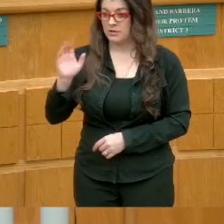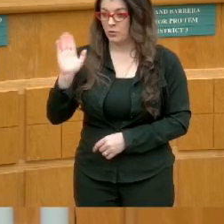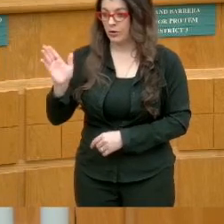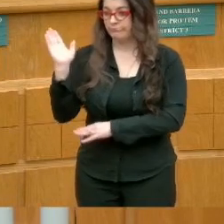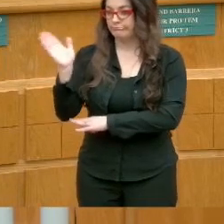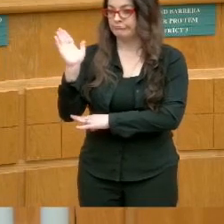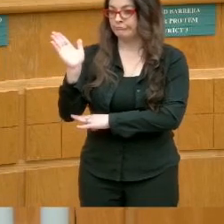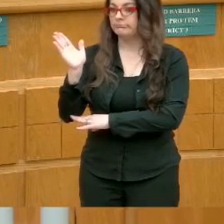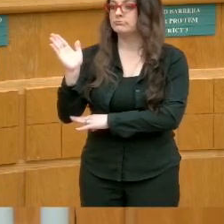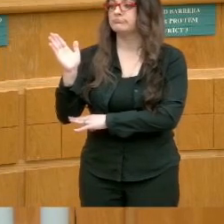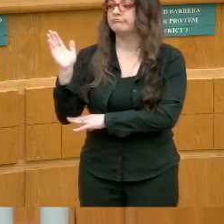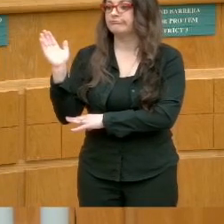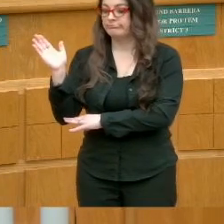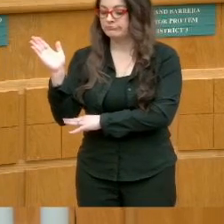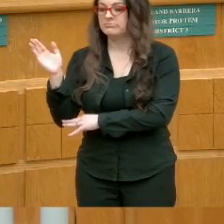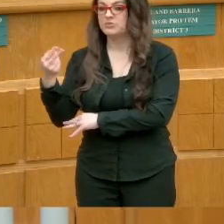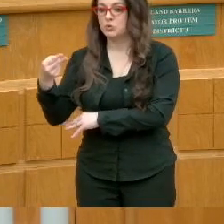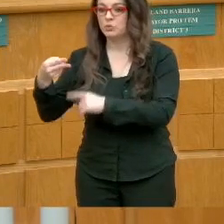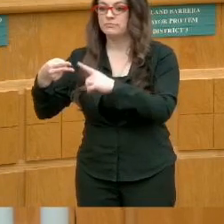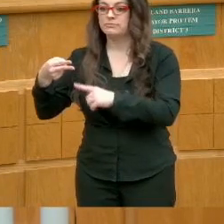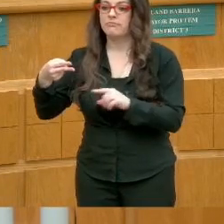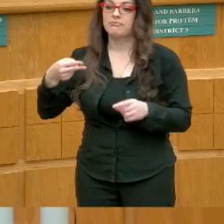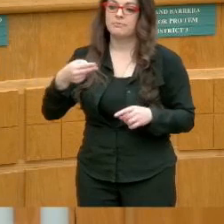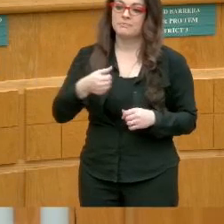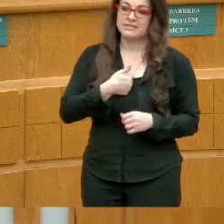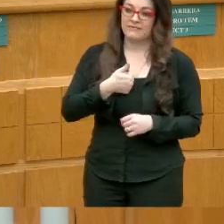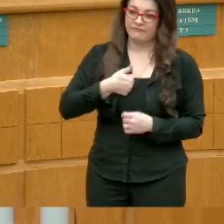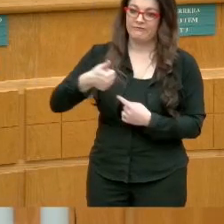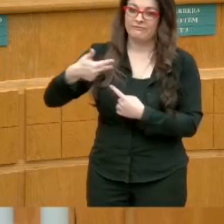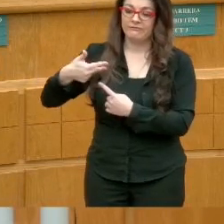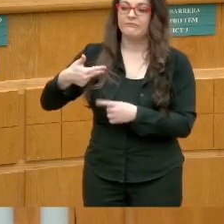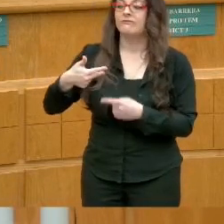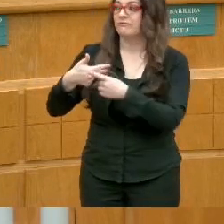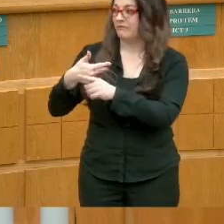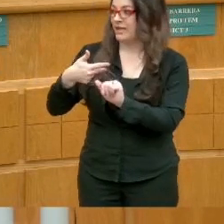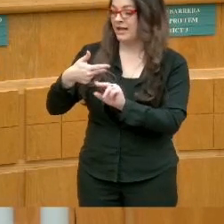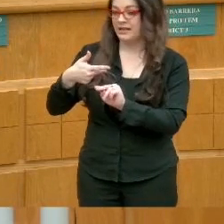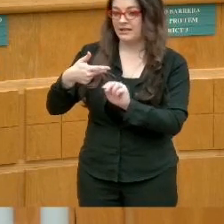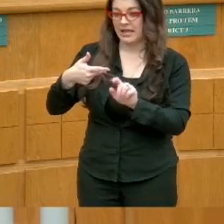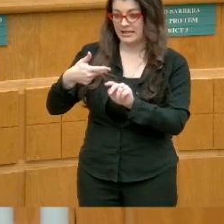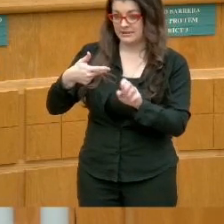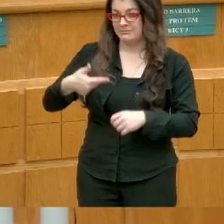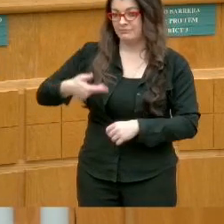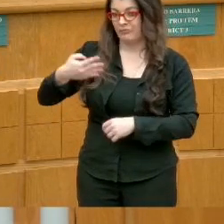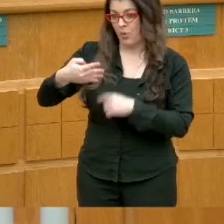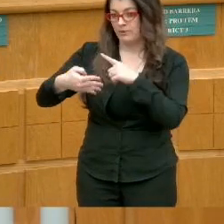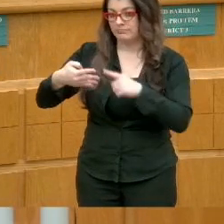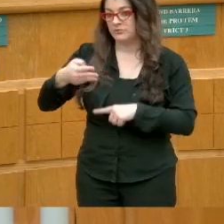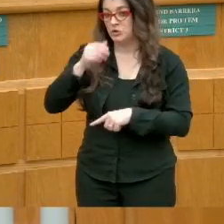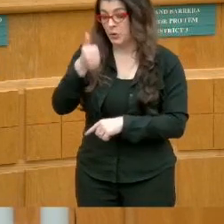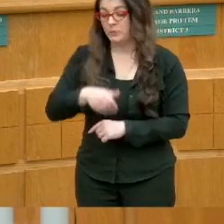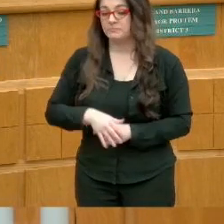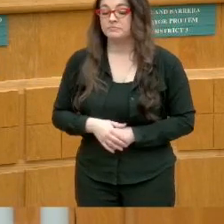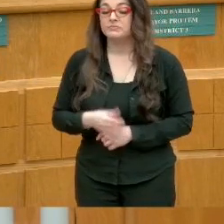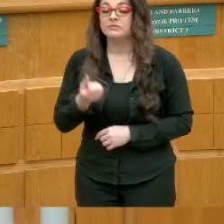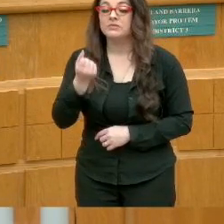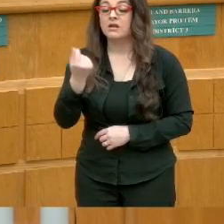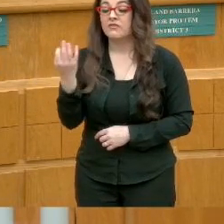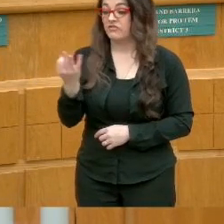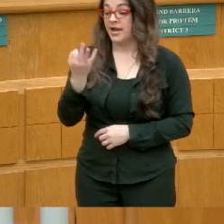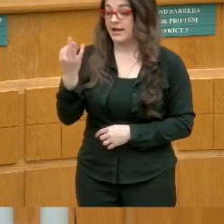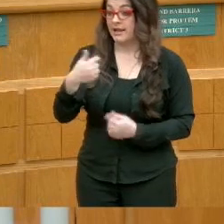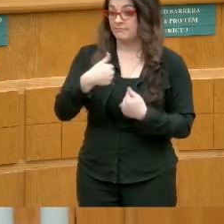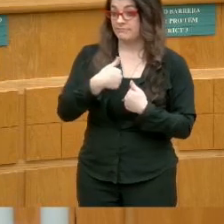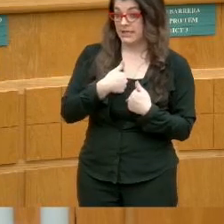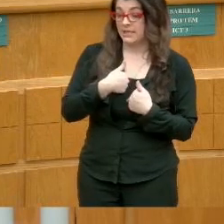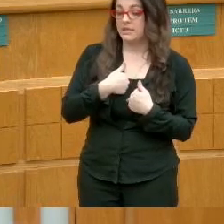be as well, and we'll provide more information. And then on Friday, we'll have Annette and myself, but we'll also have our team here from Texas